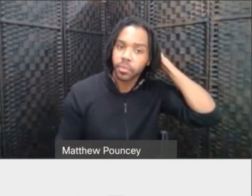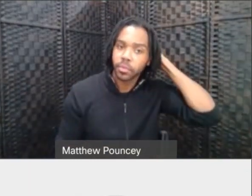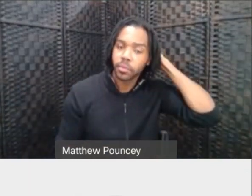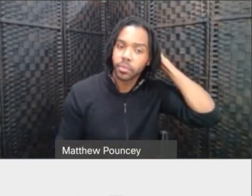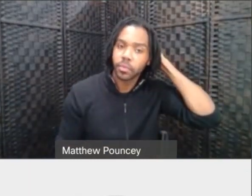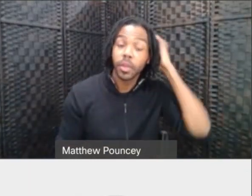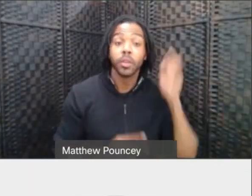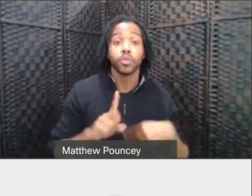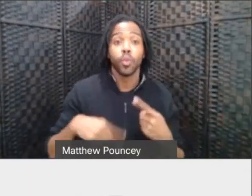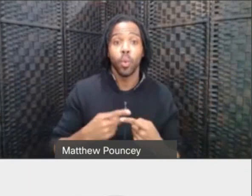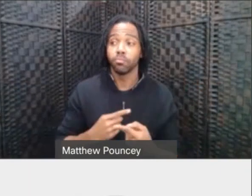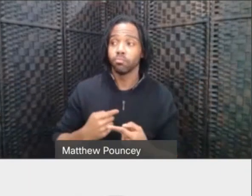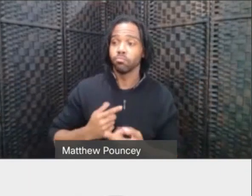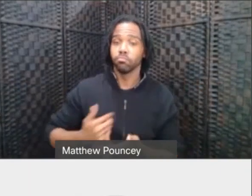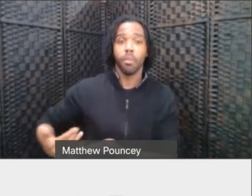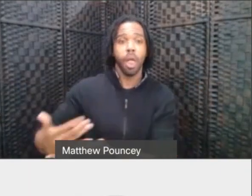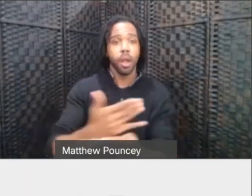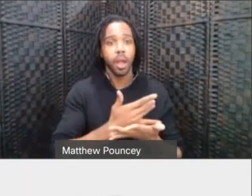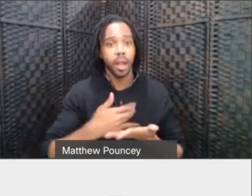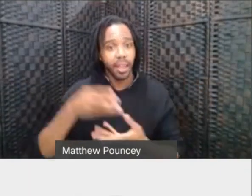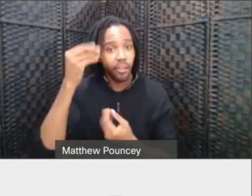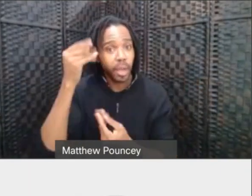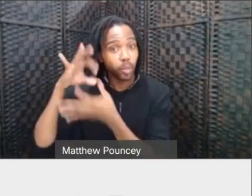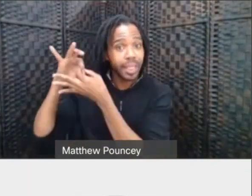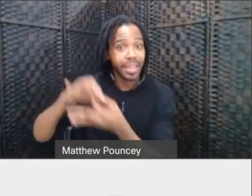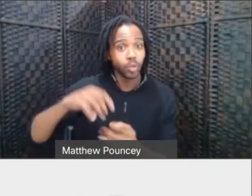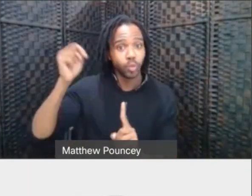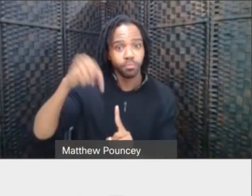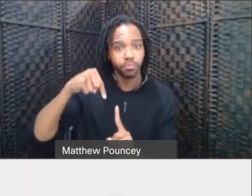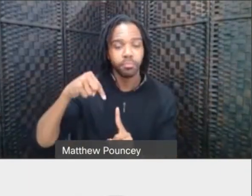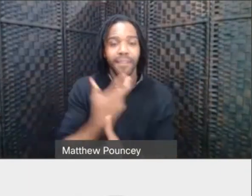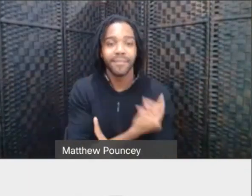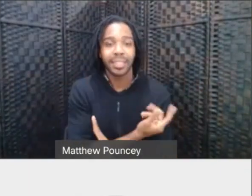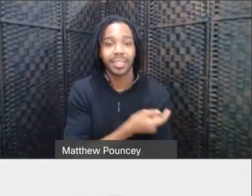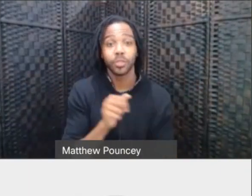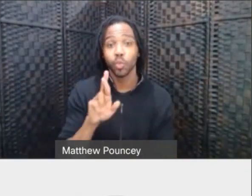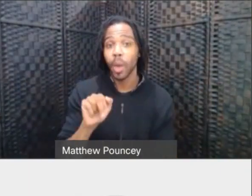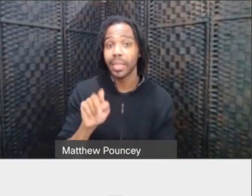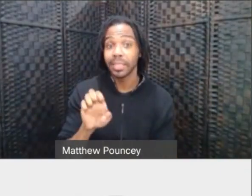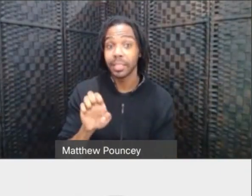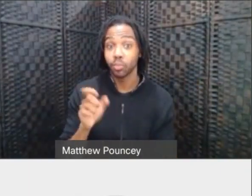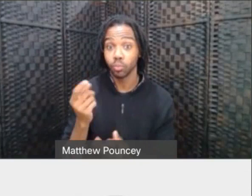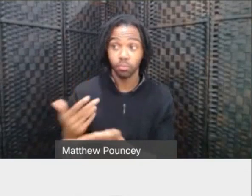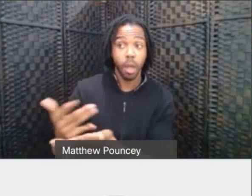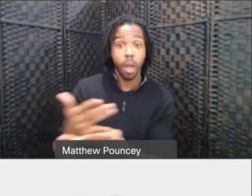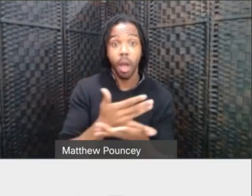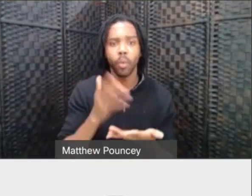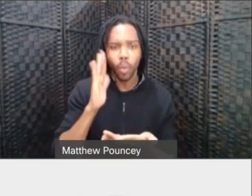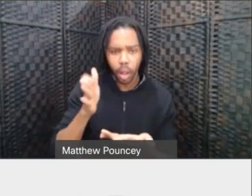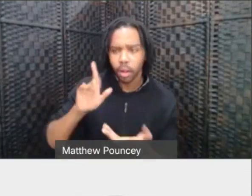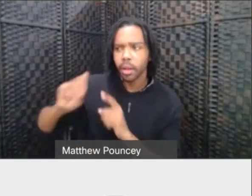data regarding vaccination rates, we are going to start asking questions about